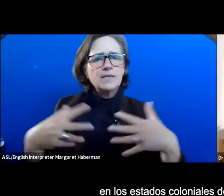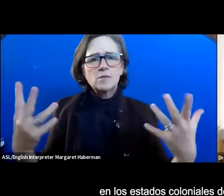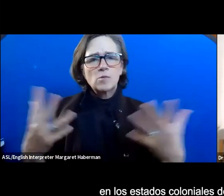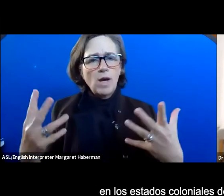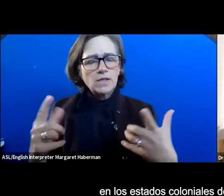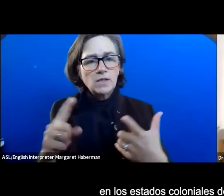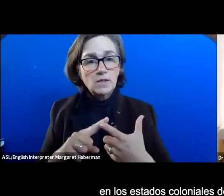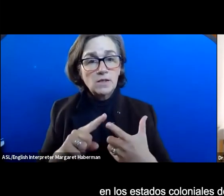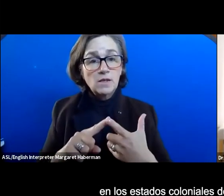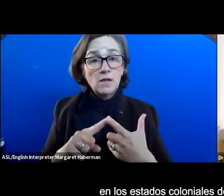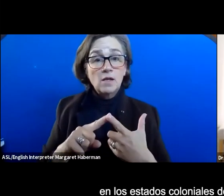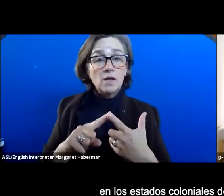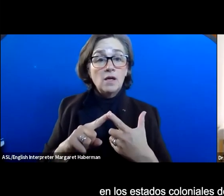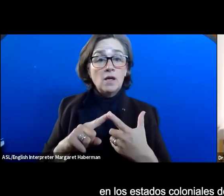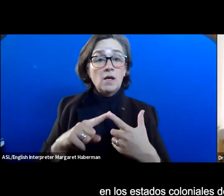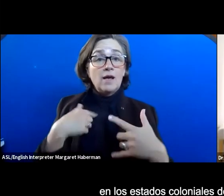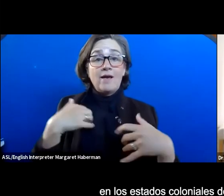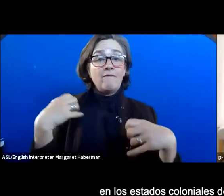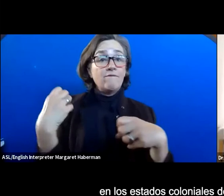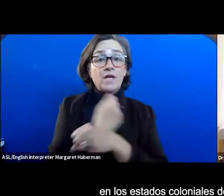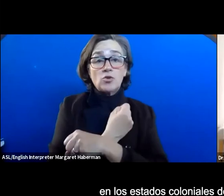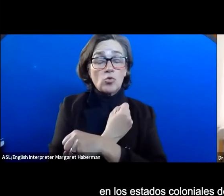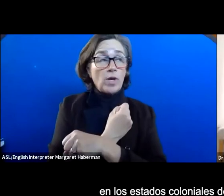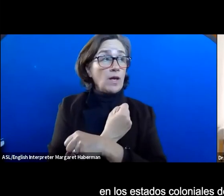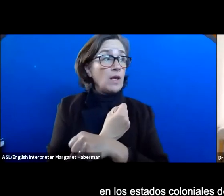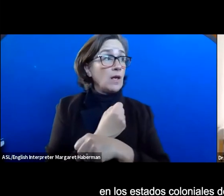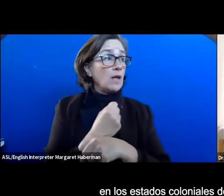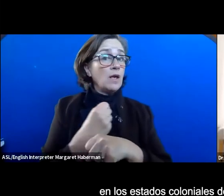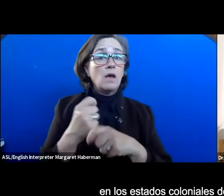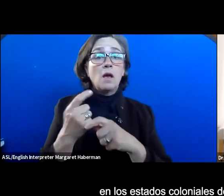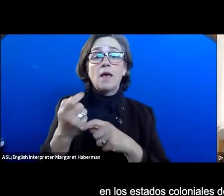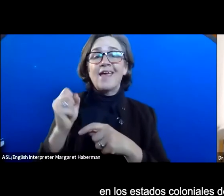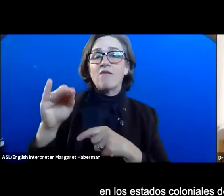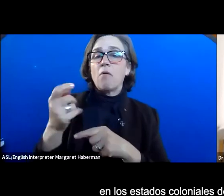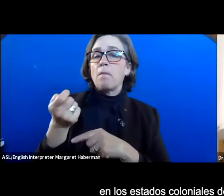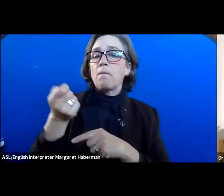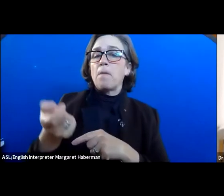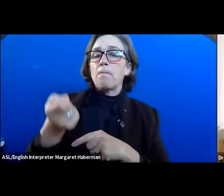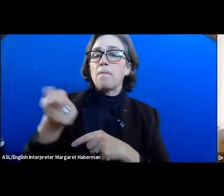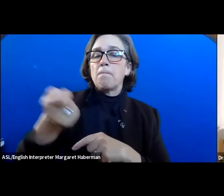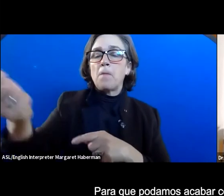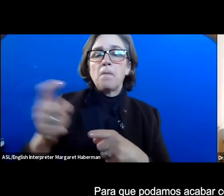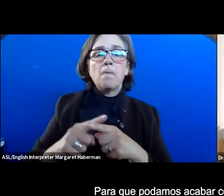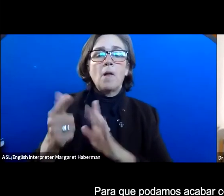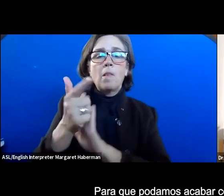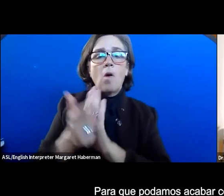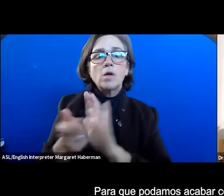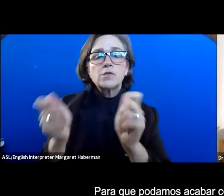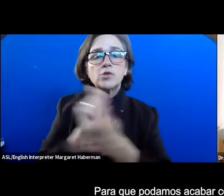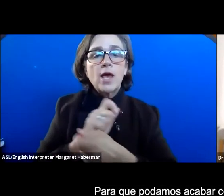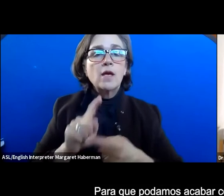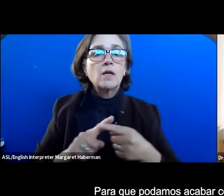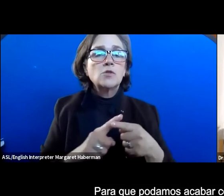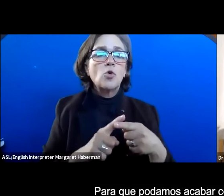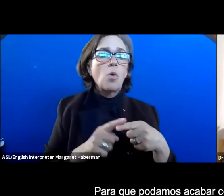settler colonial states is not gonna change with a reform here and a reform there. In order for us